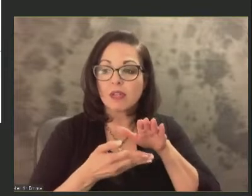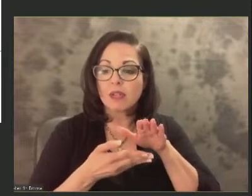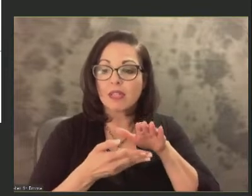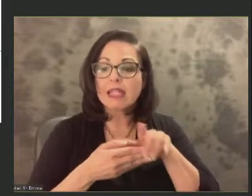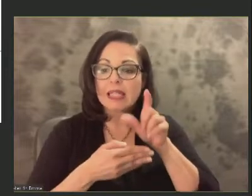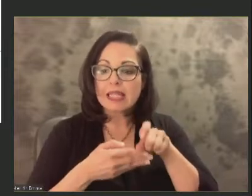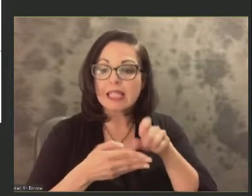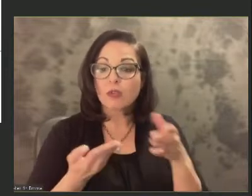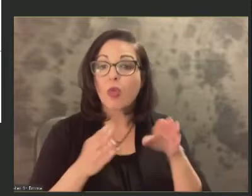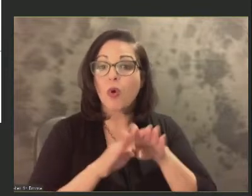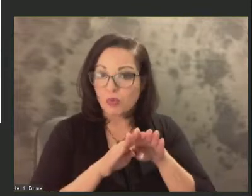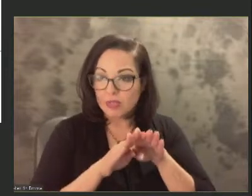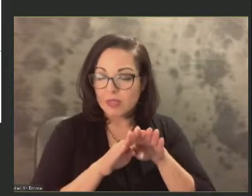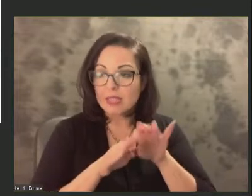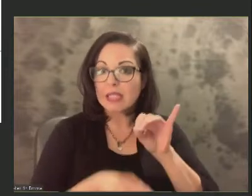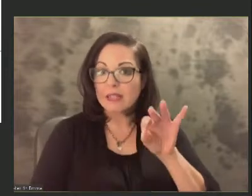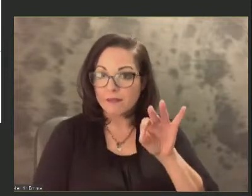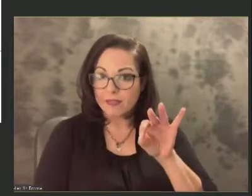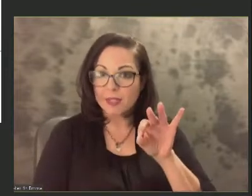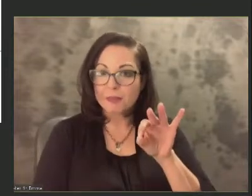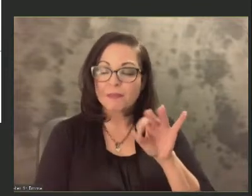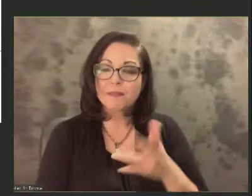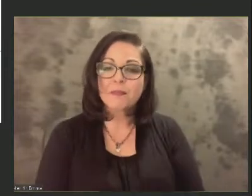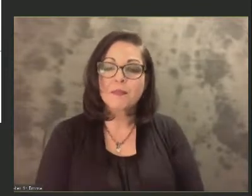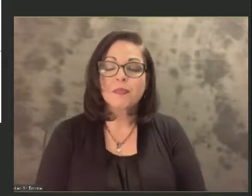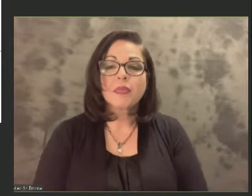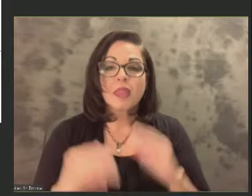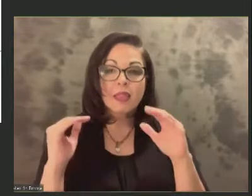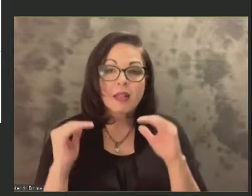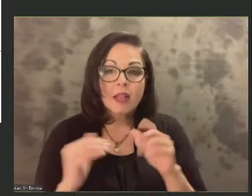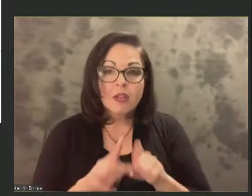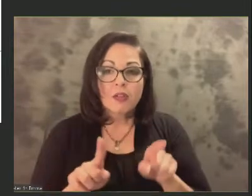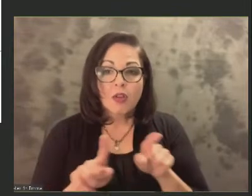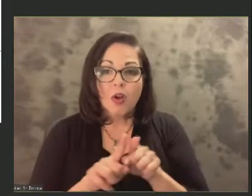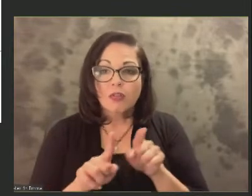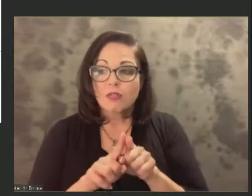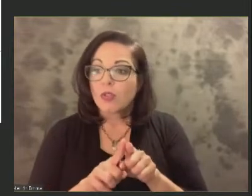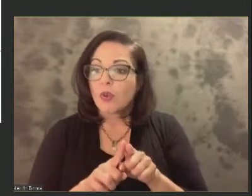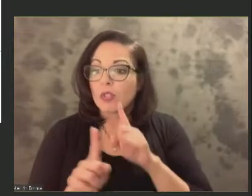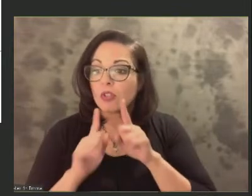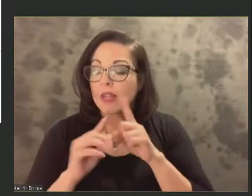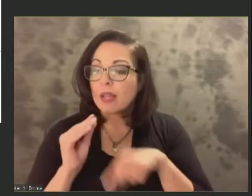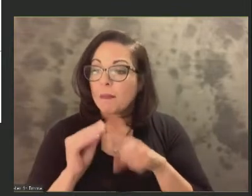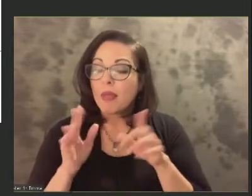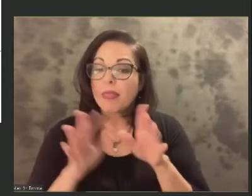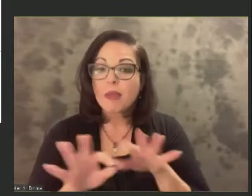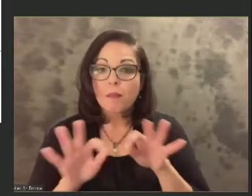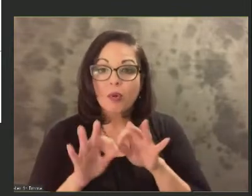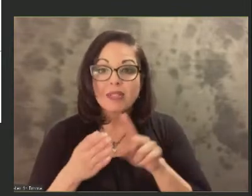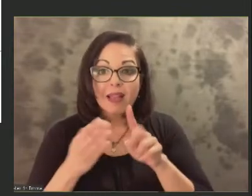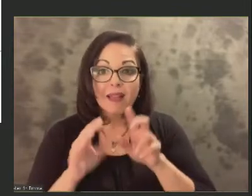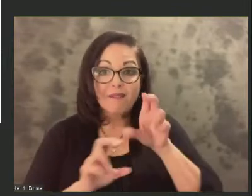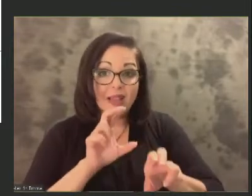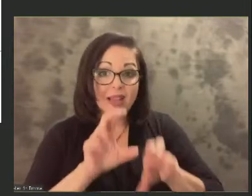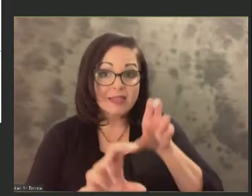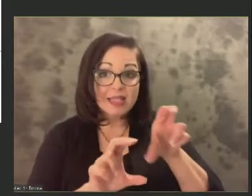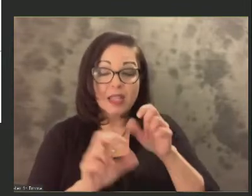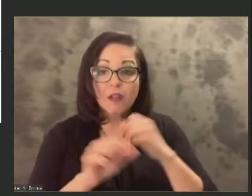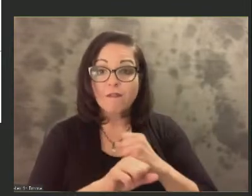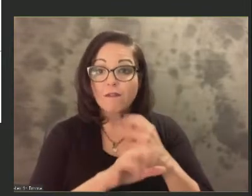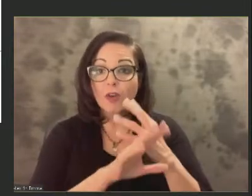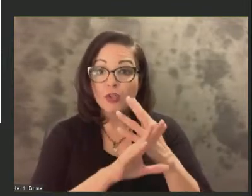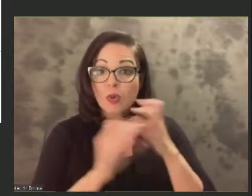to close. The next is also talking about the importance of investing in virtual